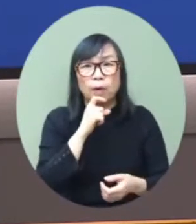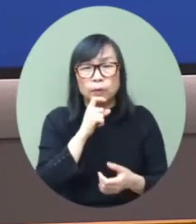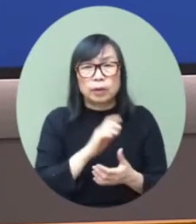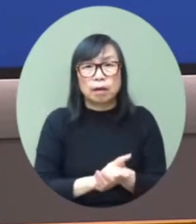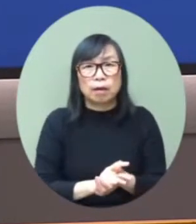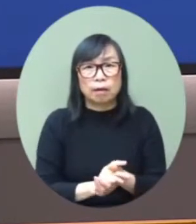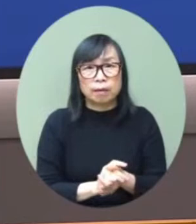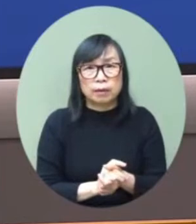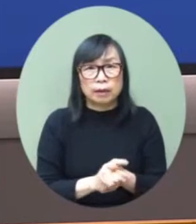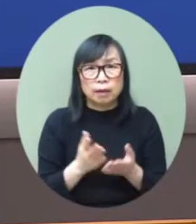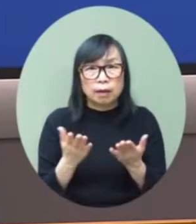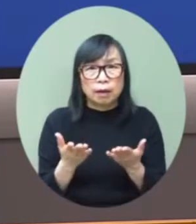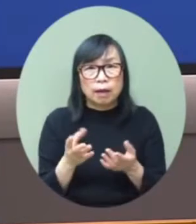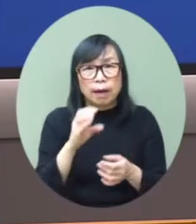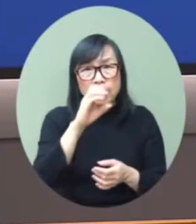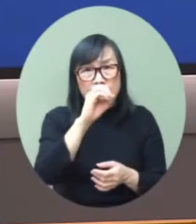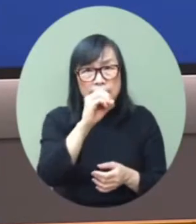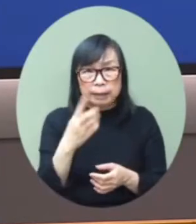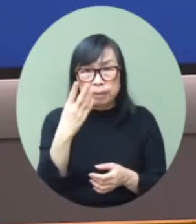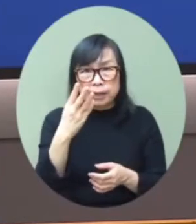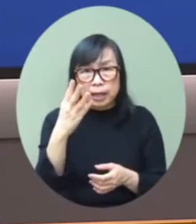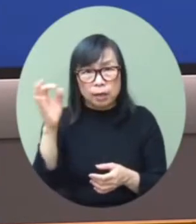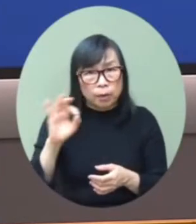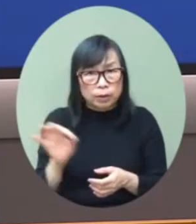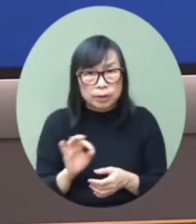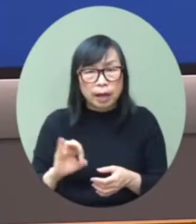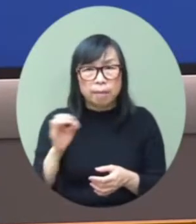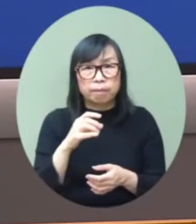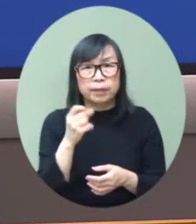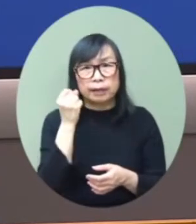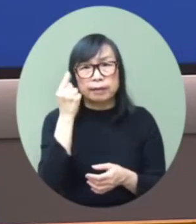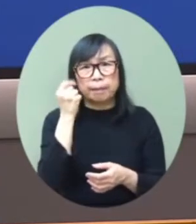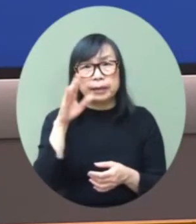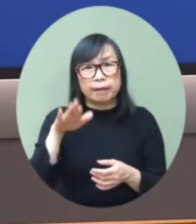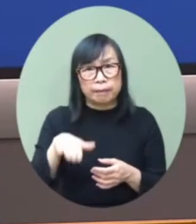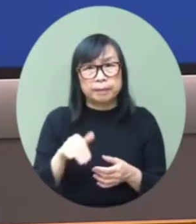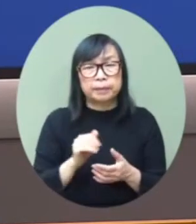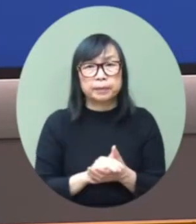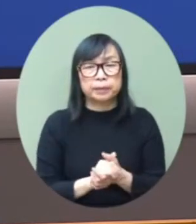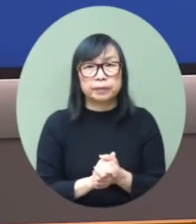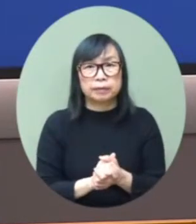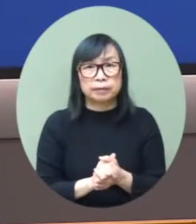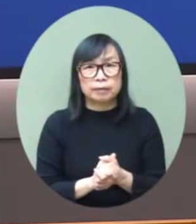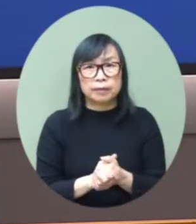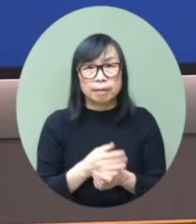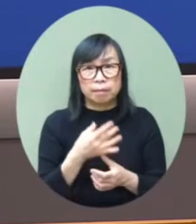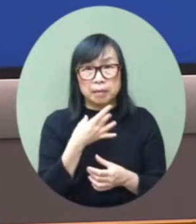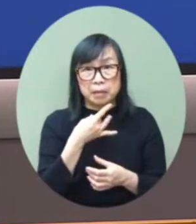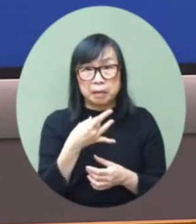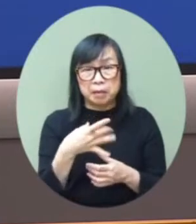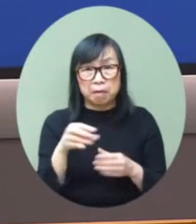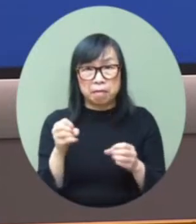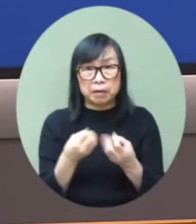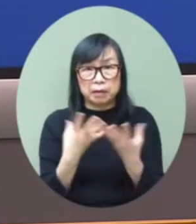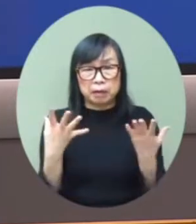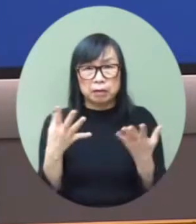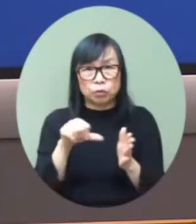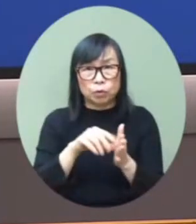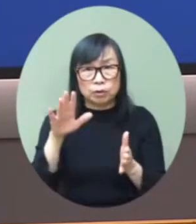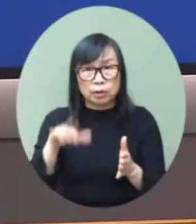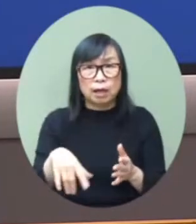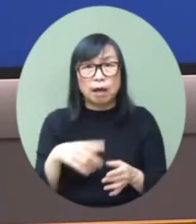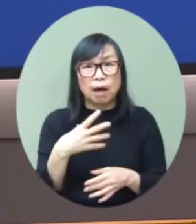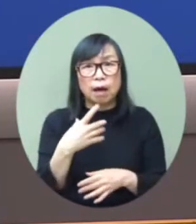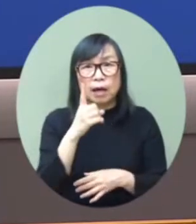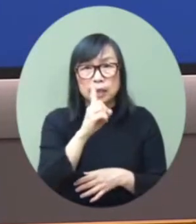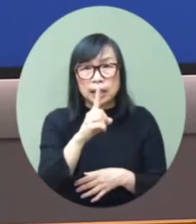The percentage is 0.4%. That is particularly low. The previous low figure was